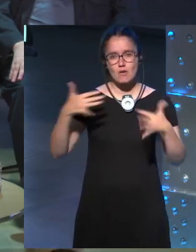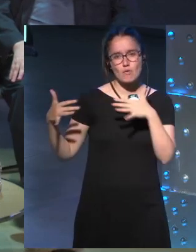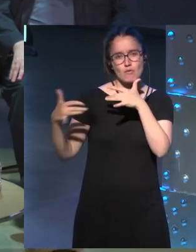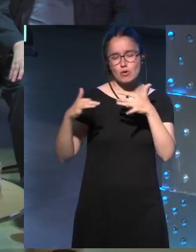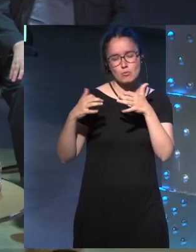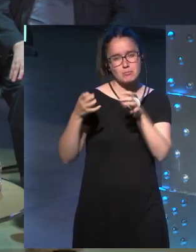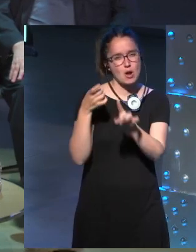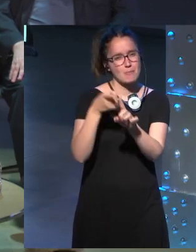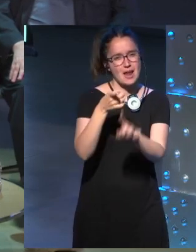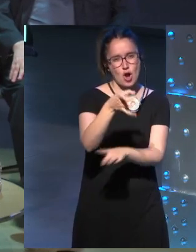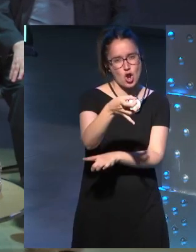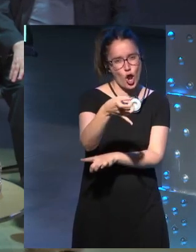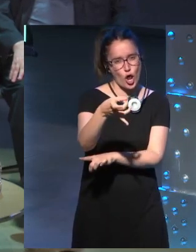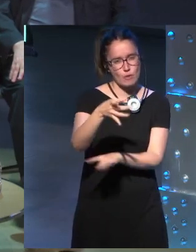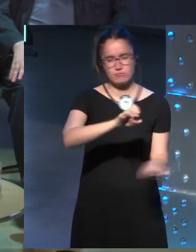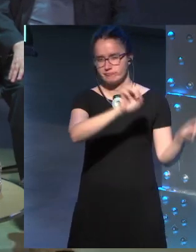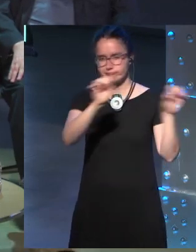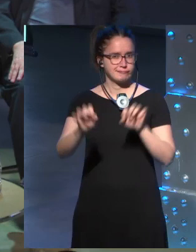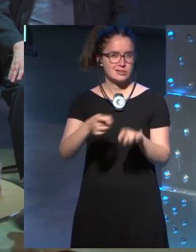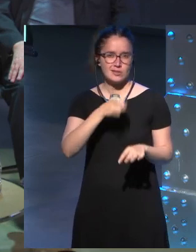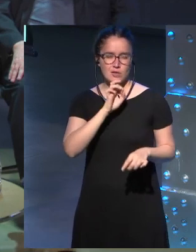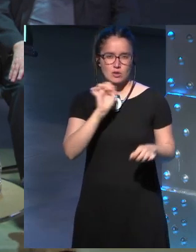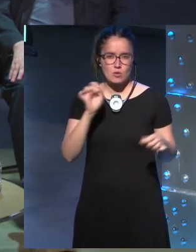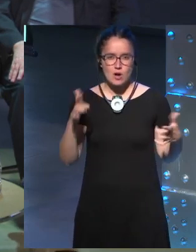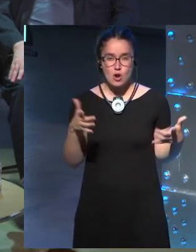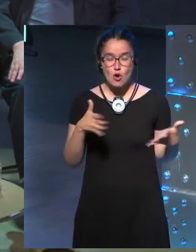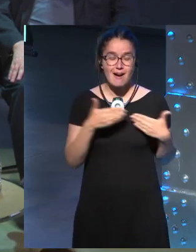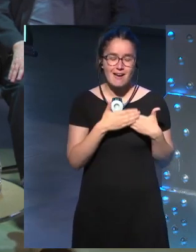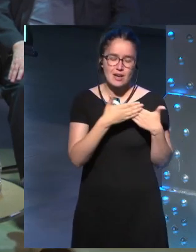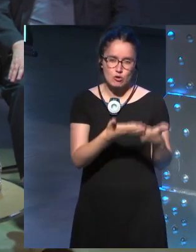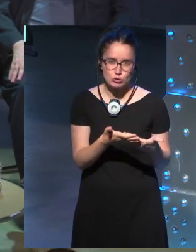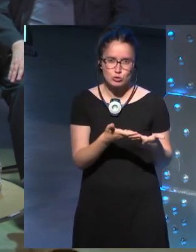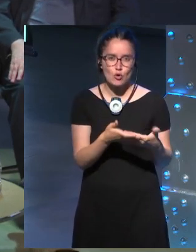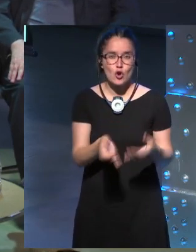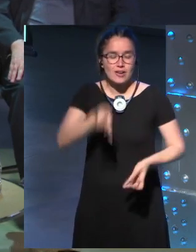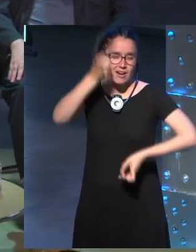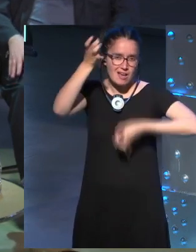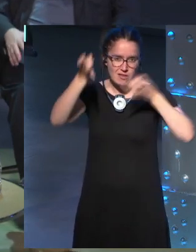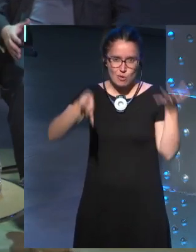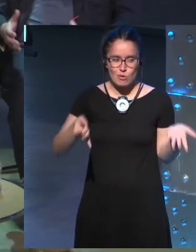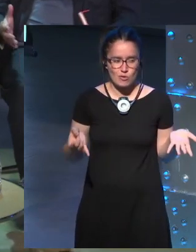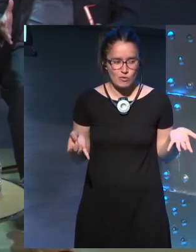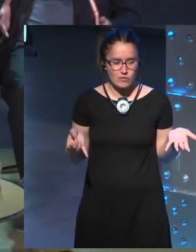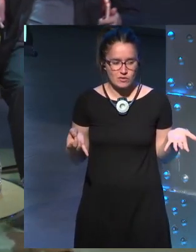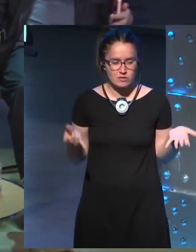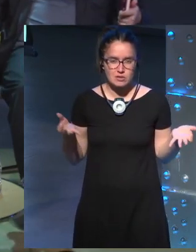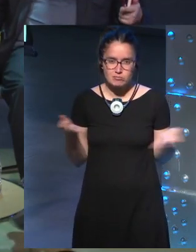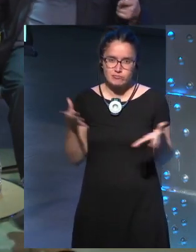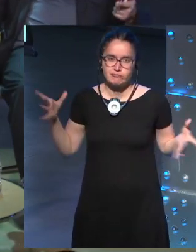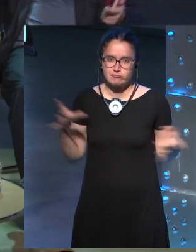belongs to offensive football. I think that the difficult thing, the generous things, and